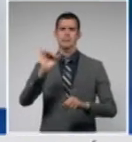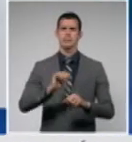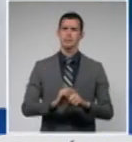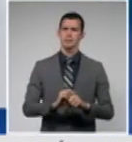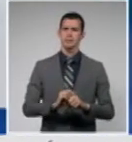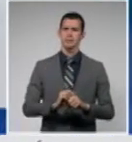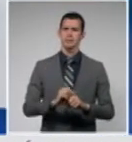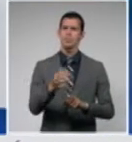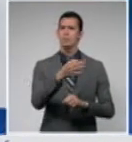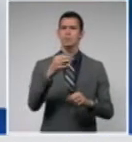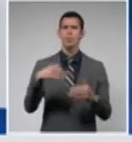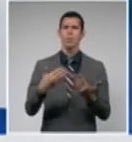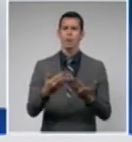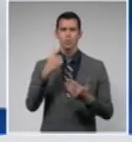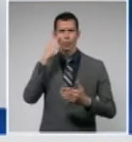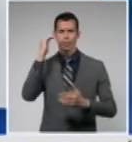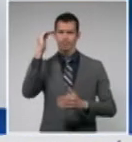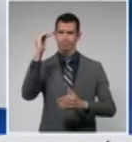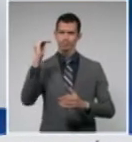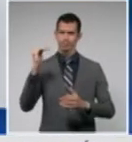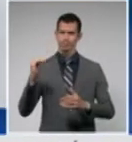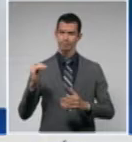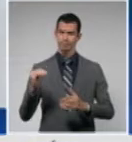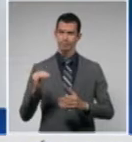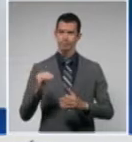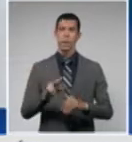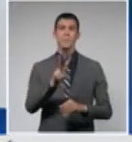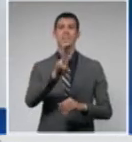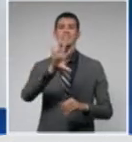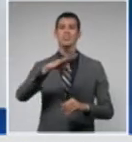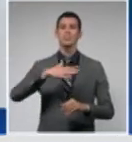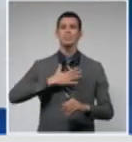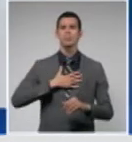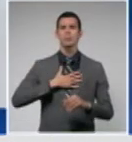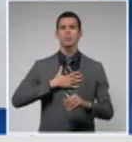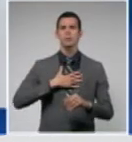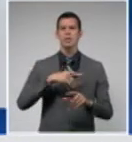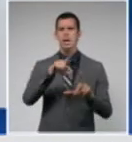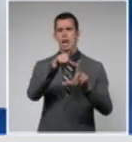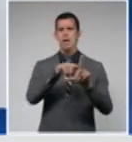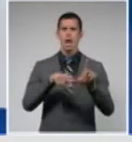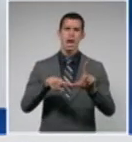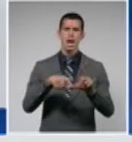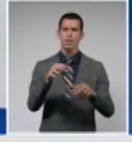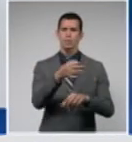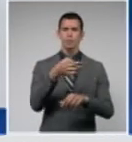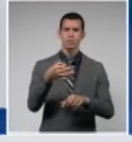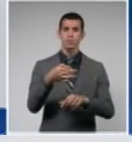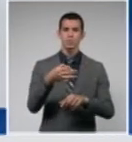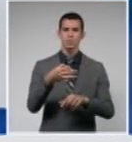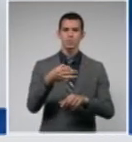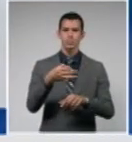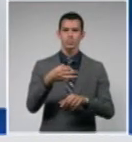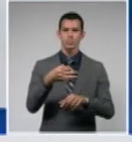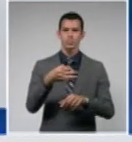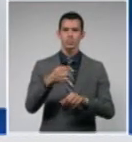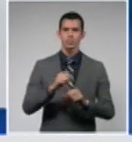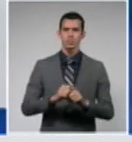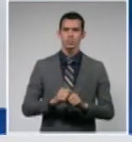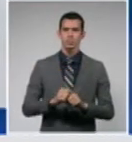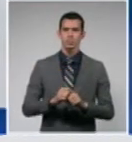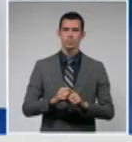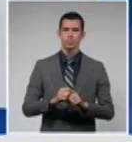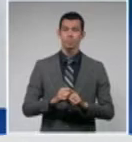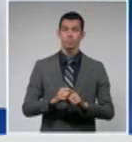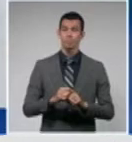workers, 10 de Octubre with 7, Guanabacoa and Arroyo Naranjo with 3